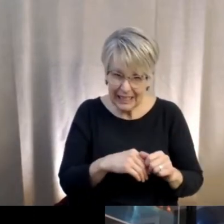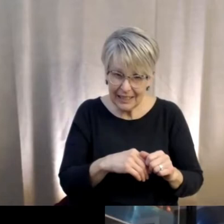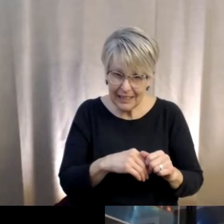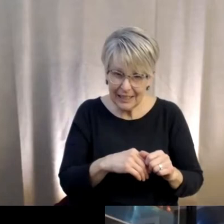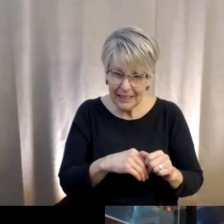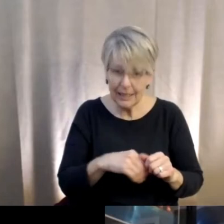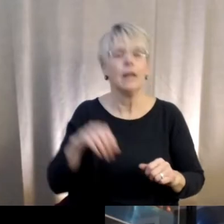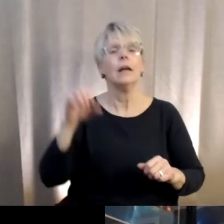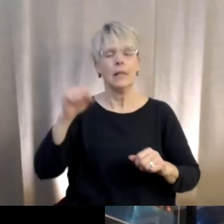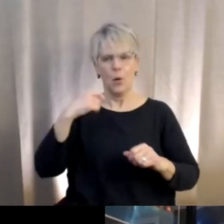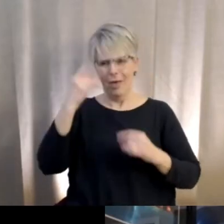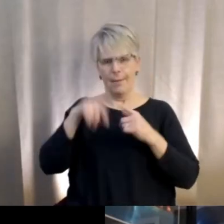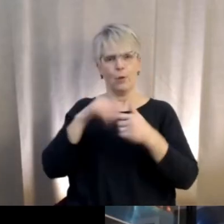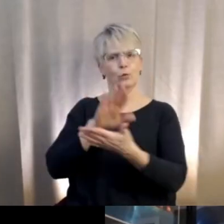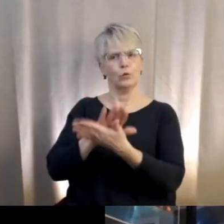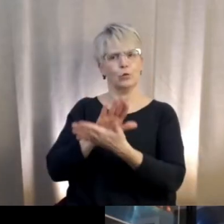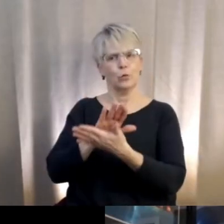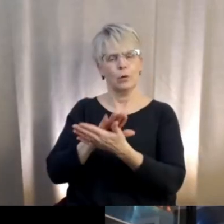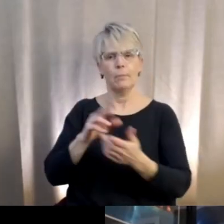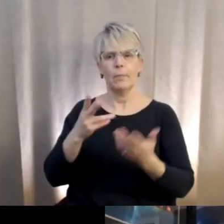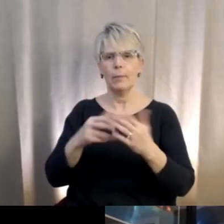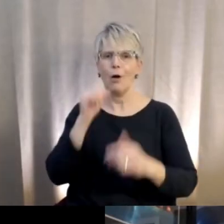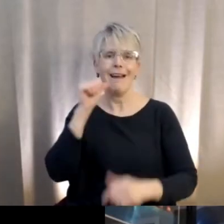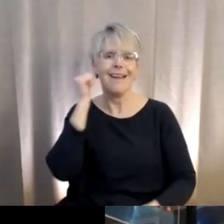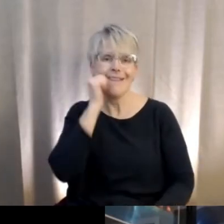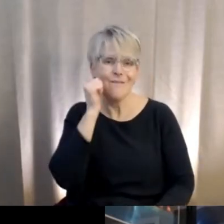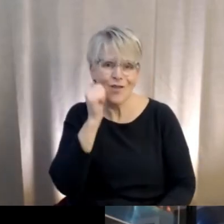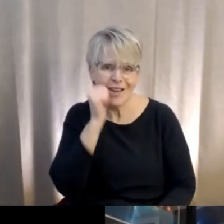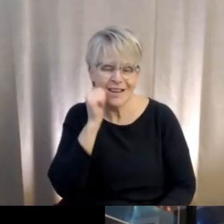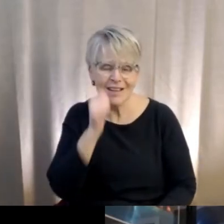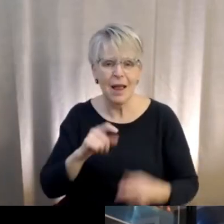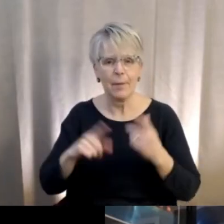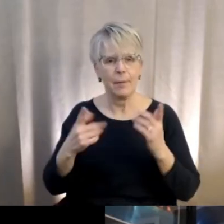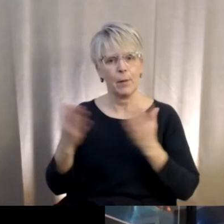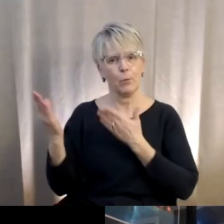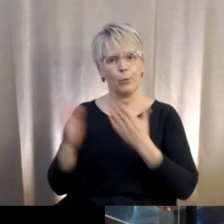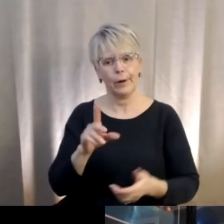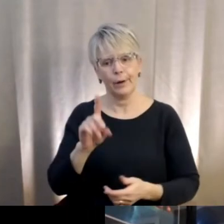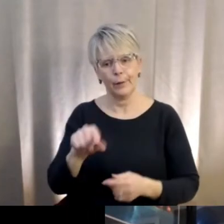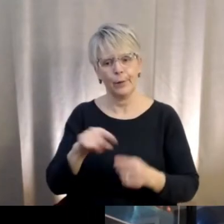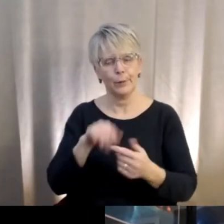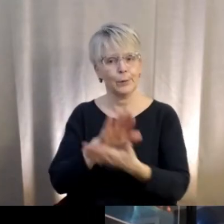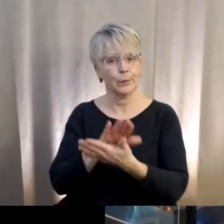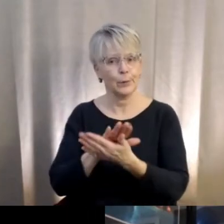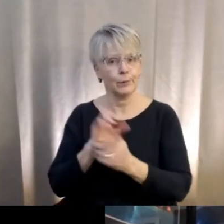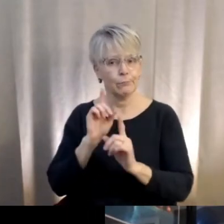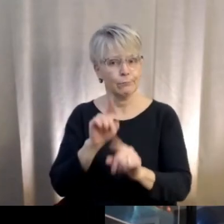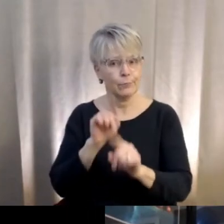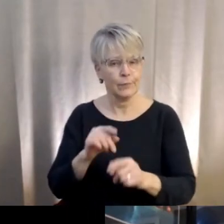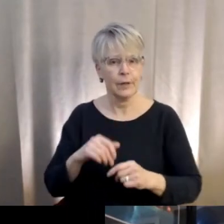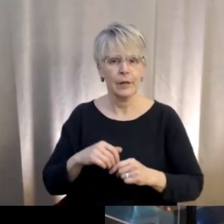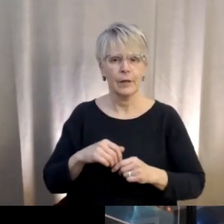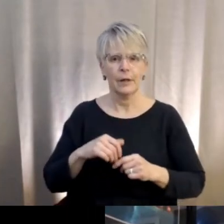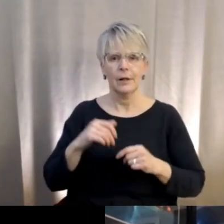Yes, we were thinking of school, like not every day, but at least sometimes to school. When he goes to school, like I don't want him to